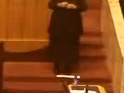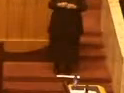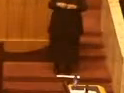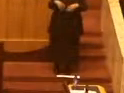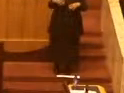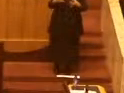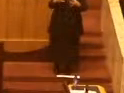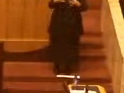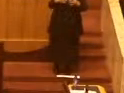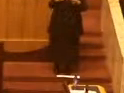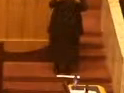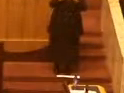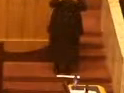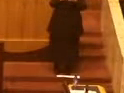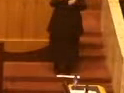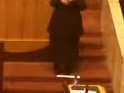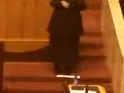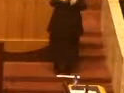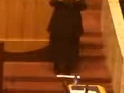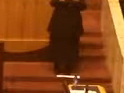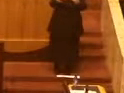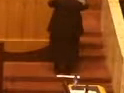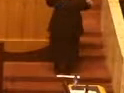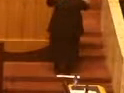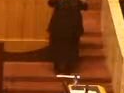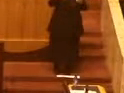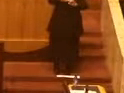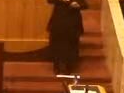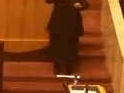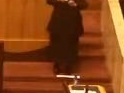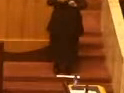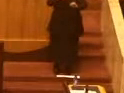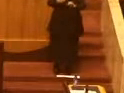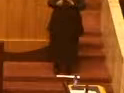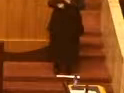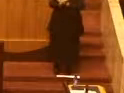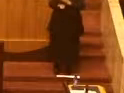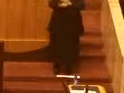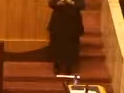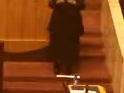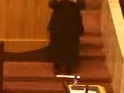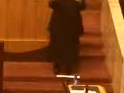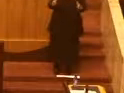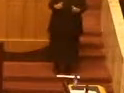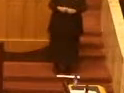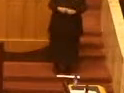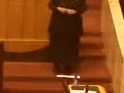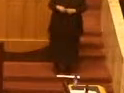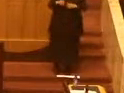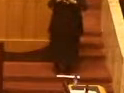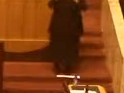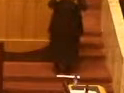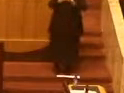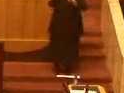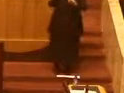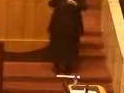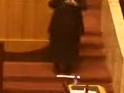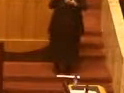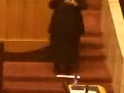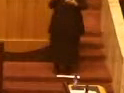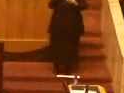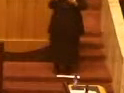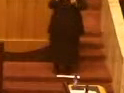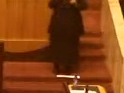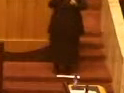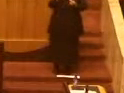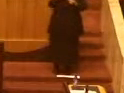connecting building to power generators has become a trend in our premises. The department has resolved to move speedily in